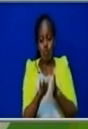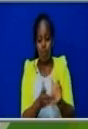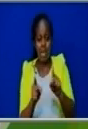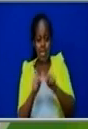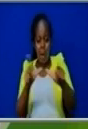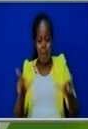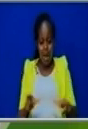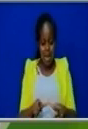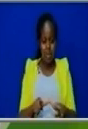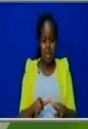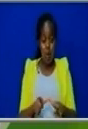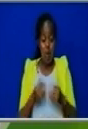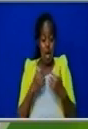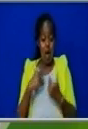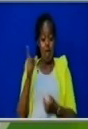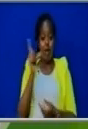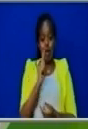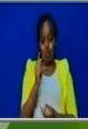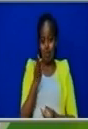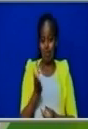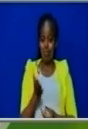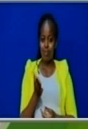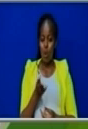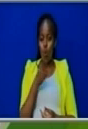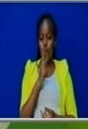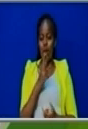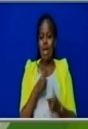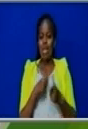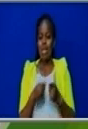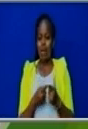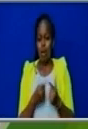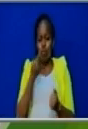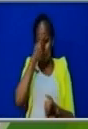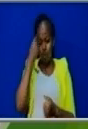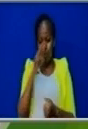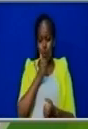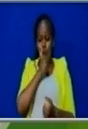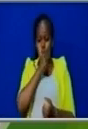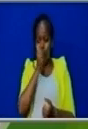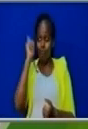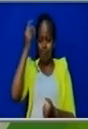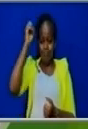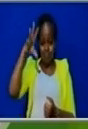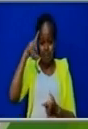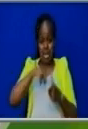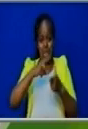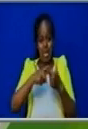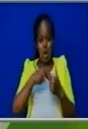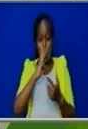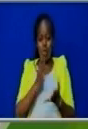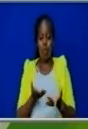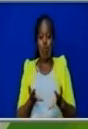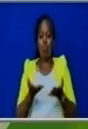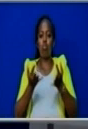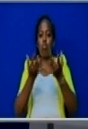and seas exist in liquid state, right? Yes, in liquid state. Then upon Solar heating energy from the the solar sun. energy from the sun,